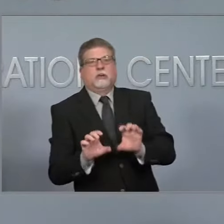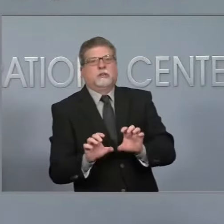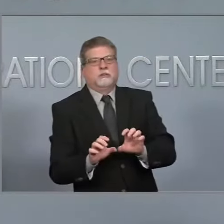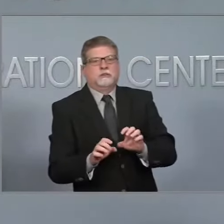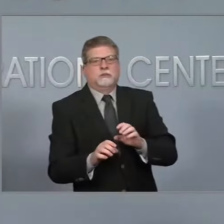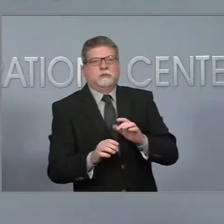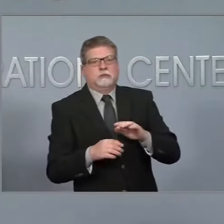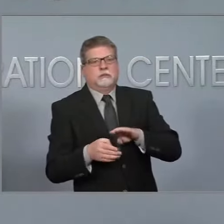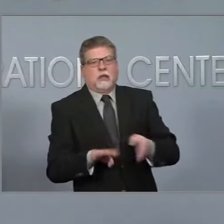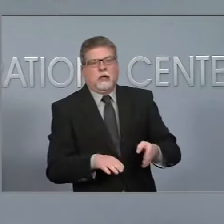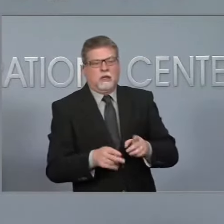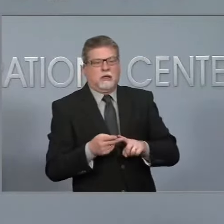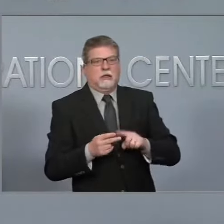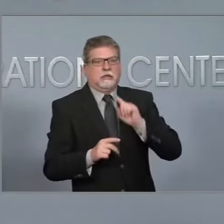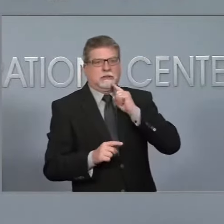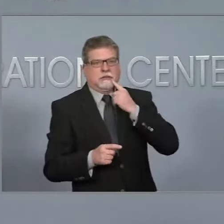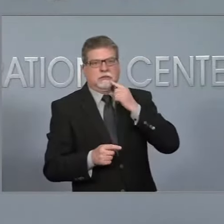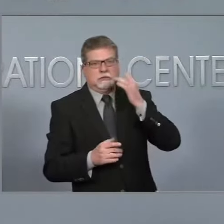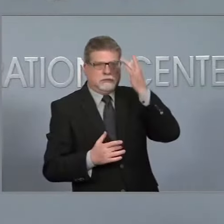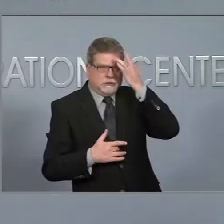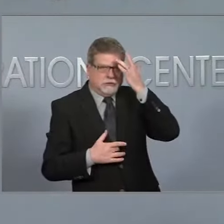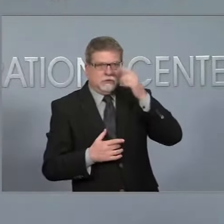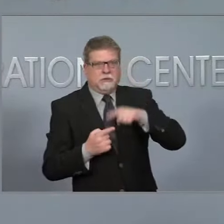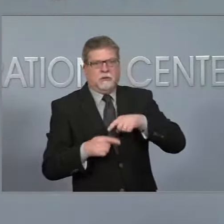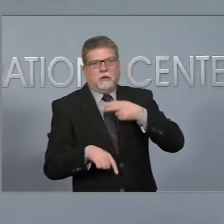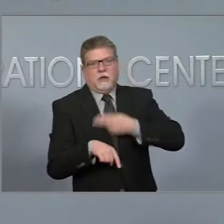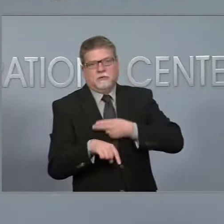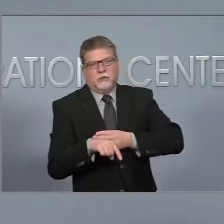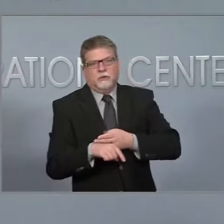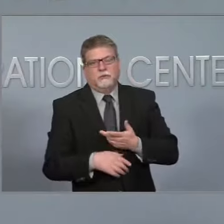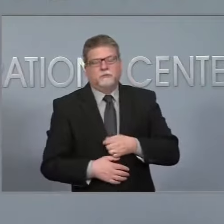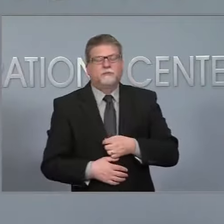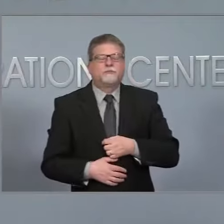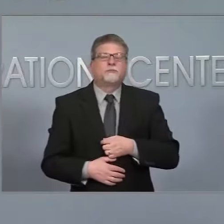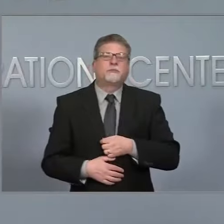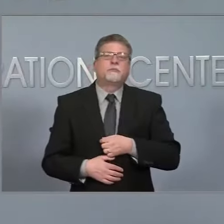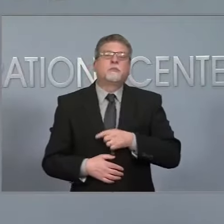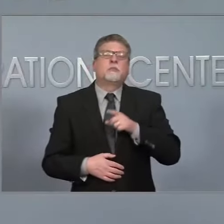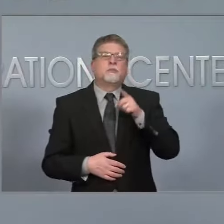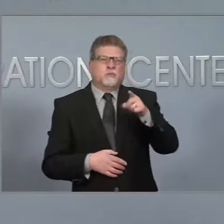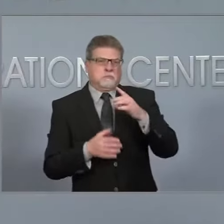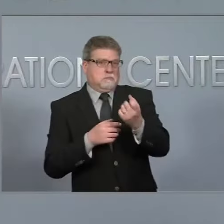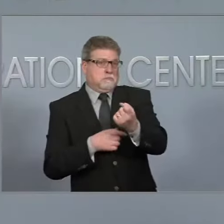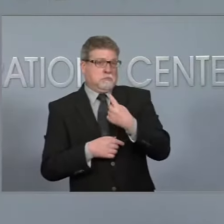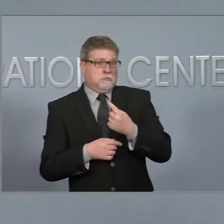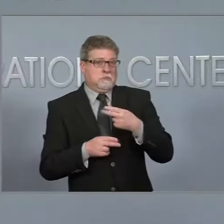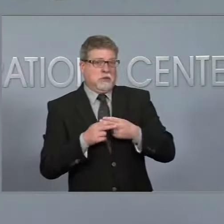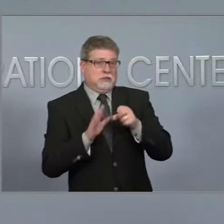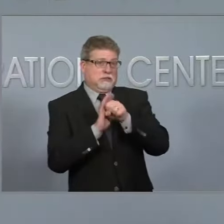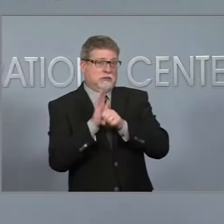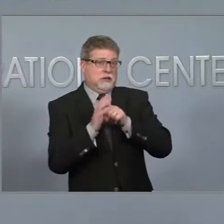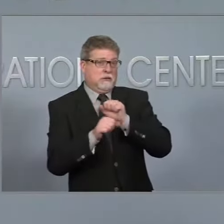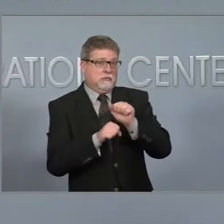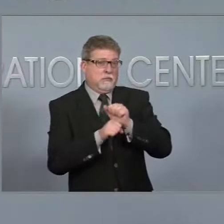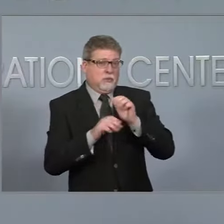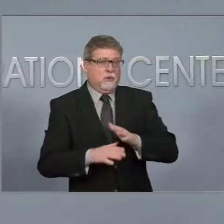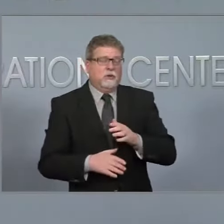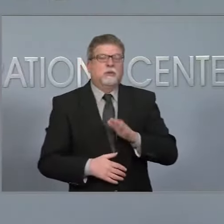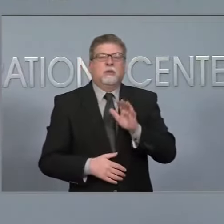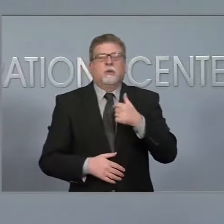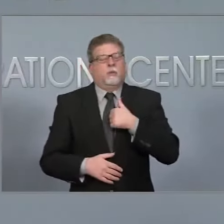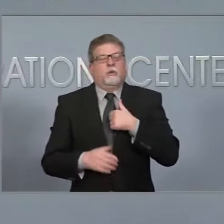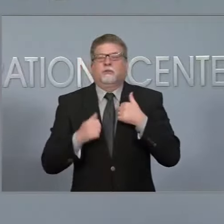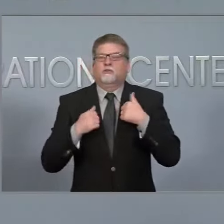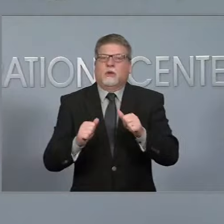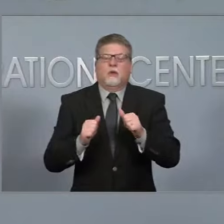Secondly, we are looking at the state employee requirements. We are doing everything we can to